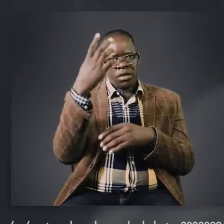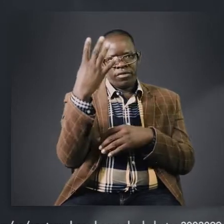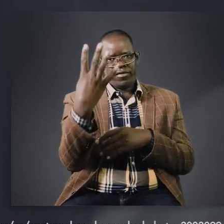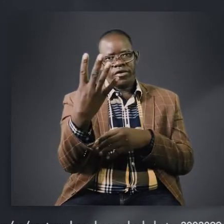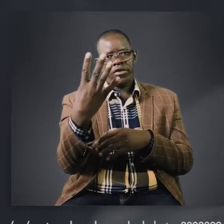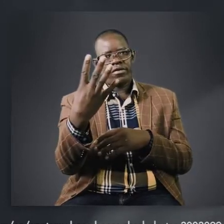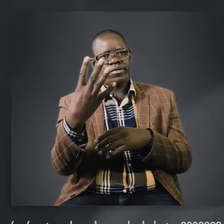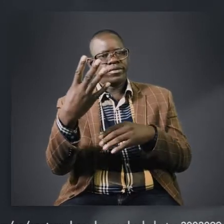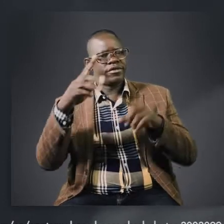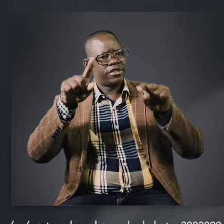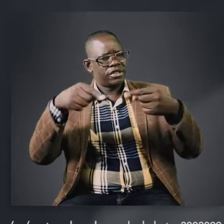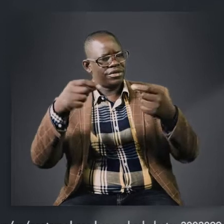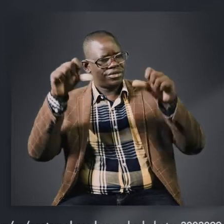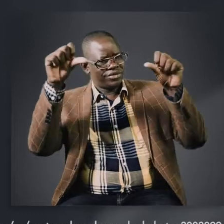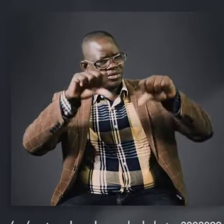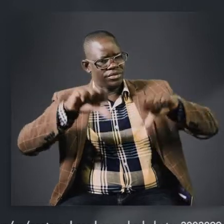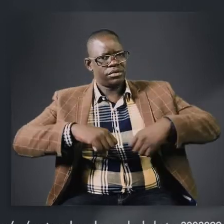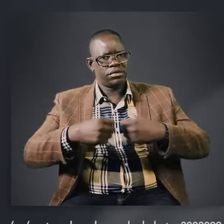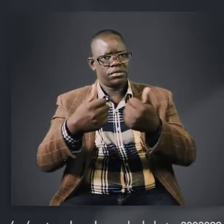a look at the factors affecting health.